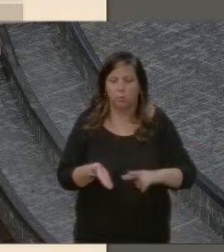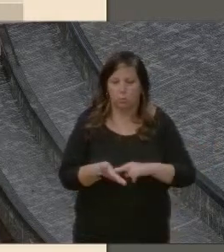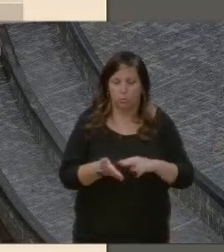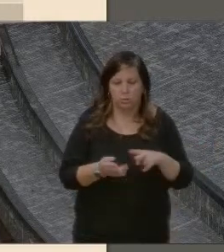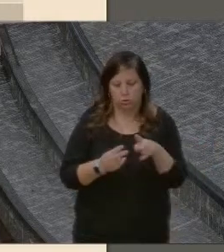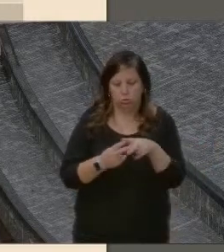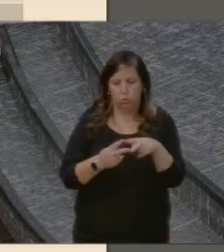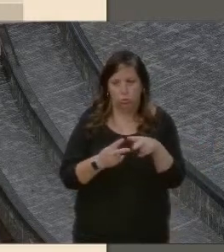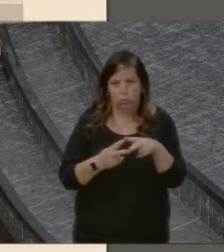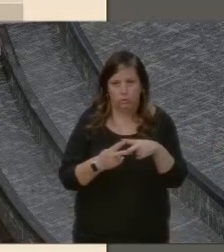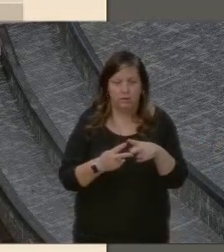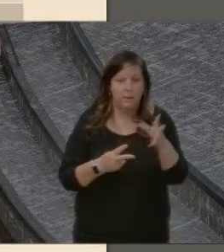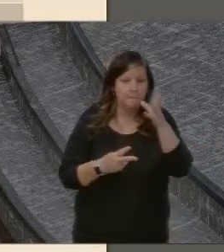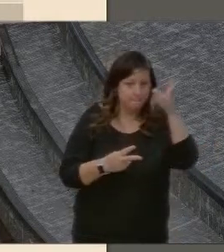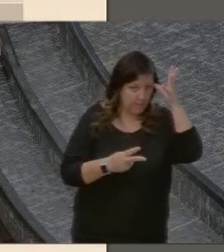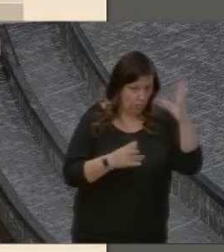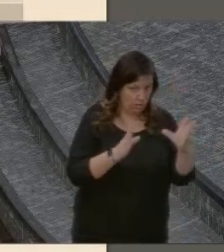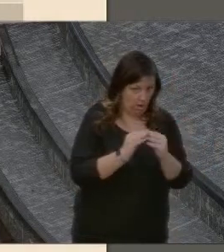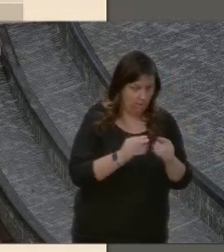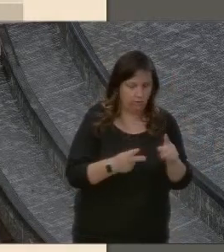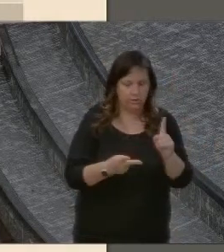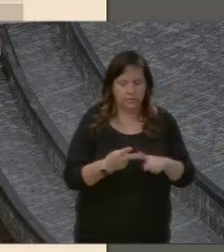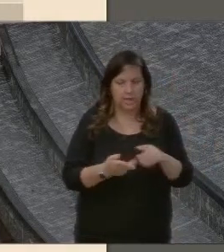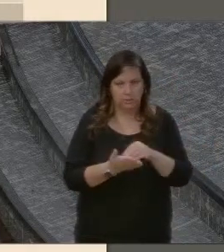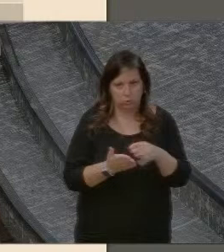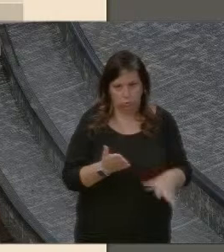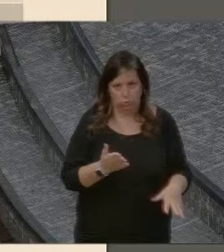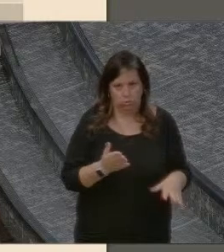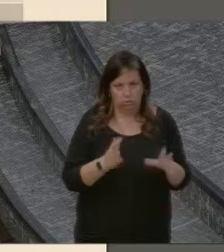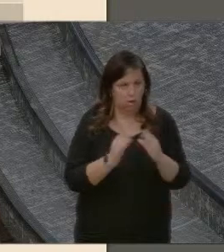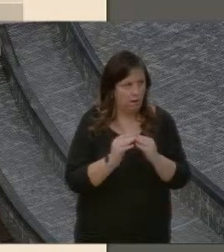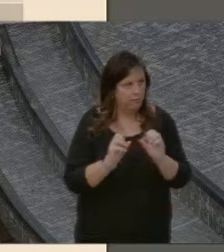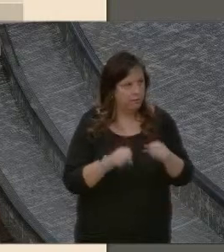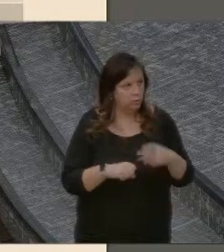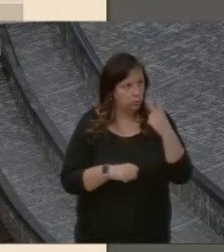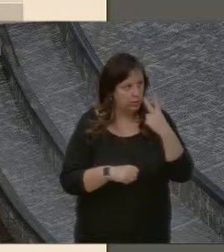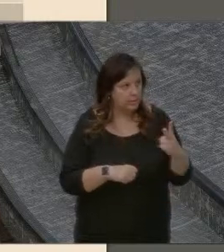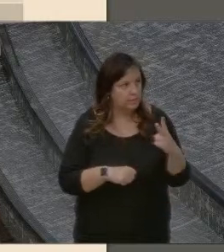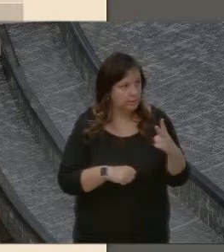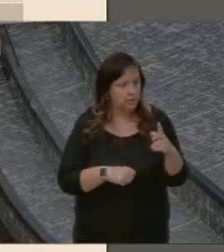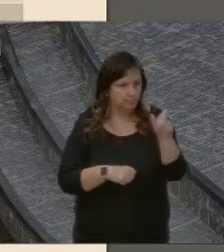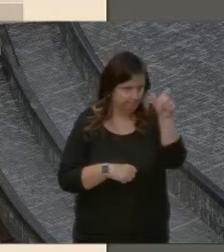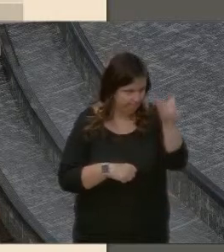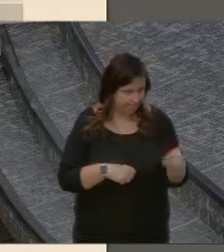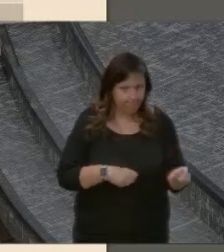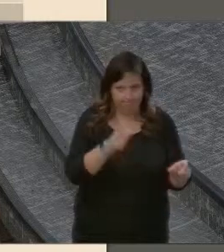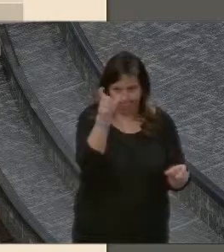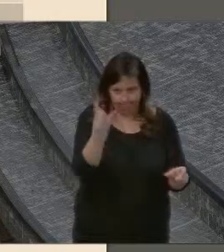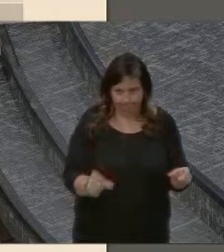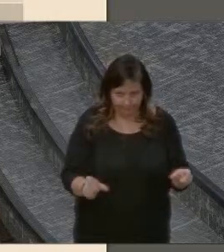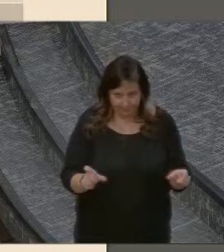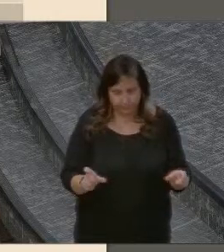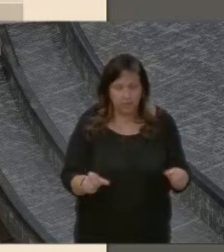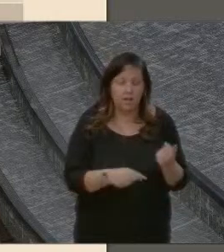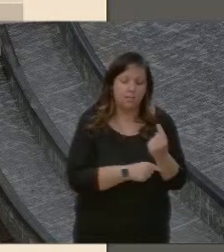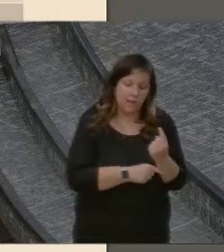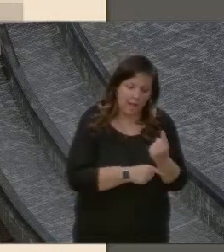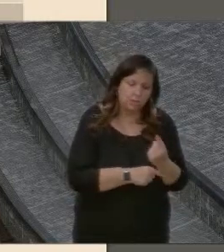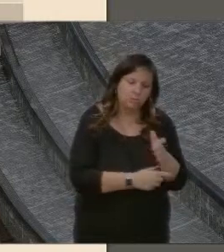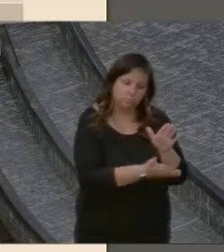conference and student conference. And as you can see, last year, in kudos to our